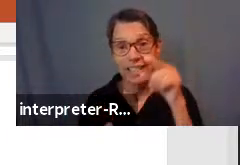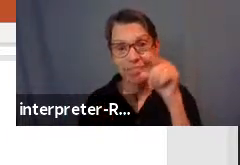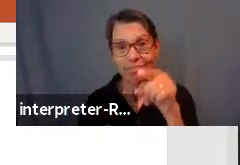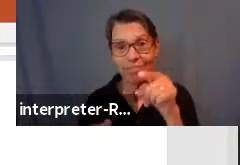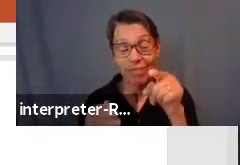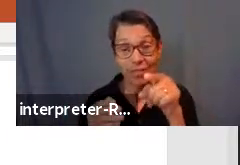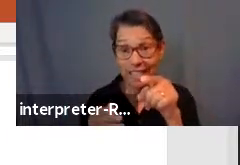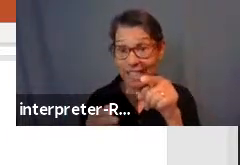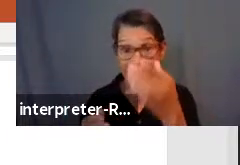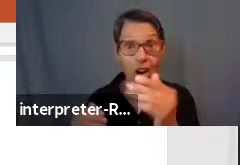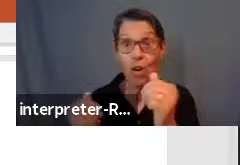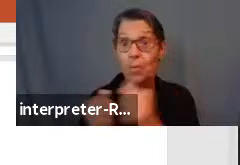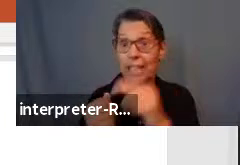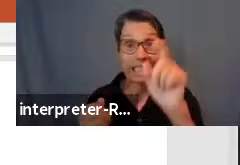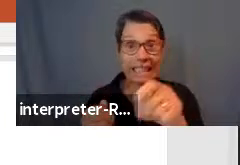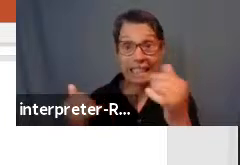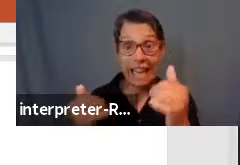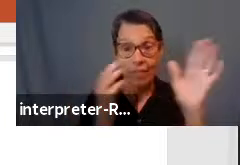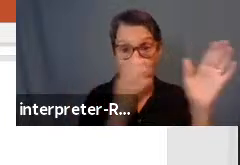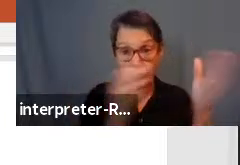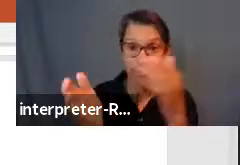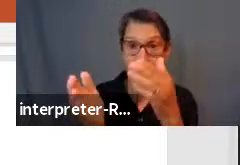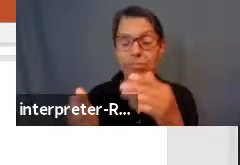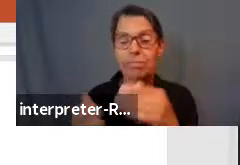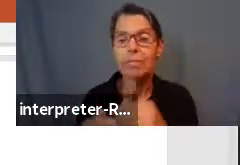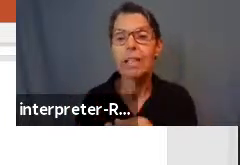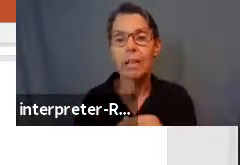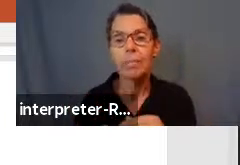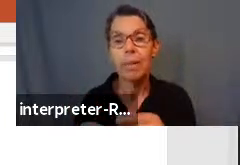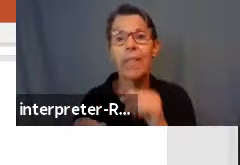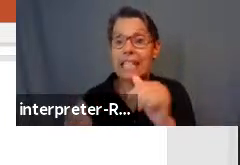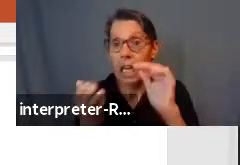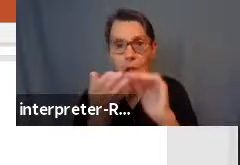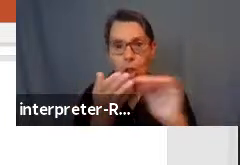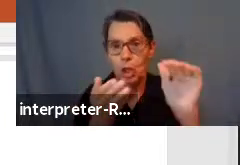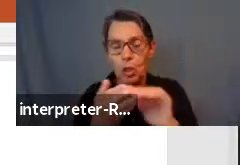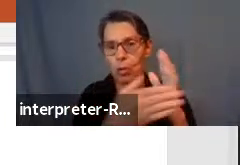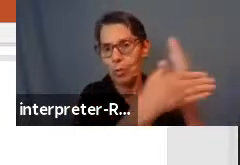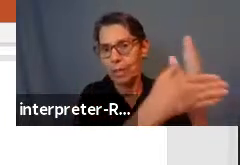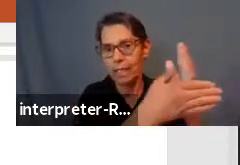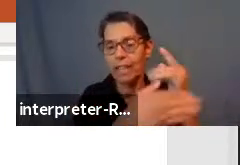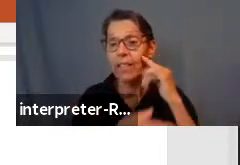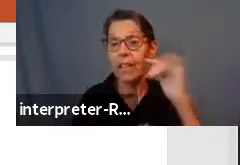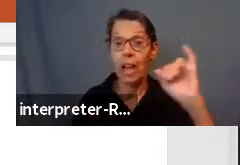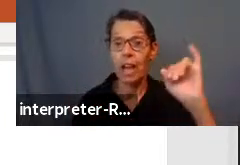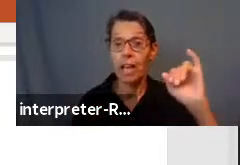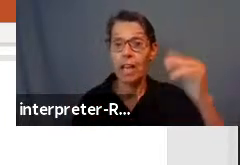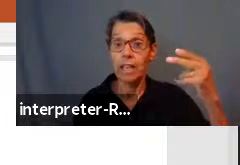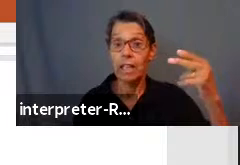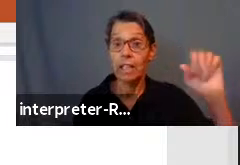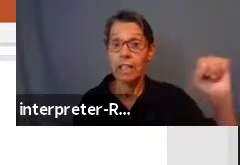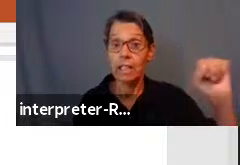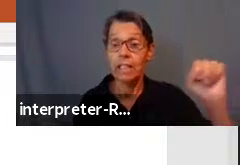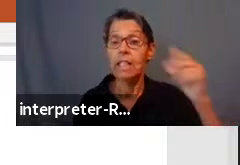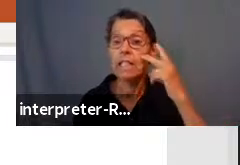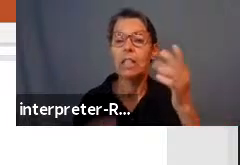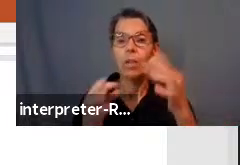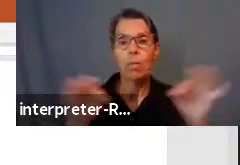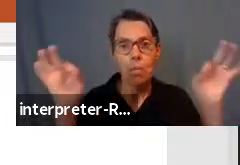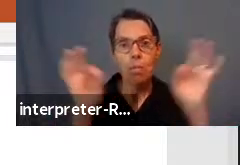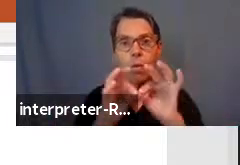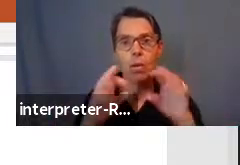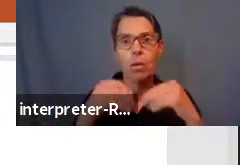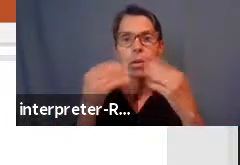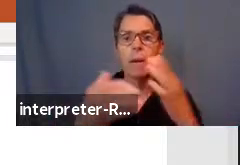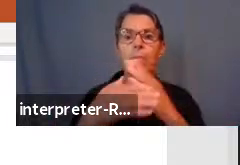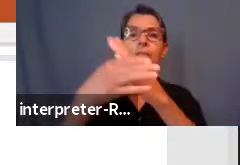attention goes. But in saying that, it's no excuse for preventive. And I think the Indian Health Service has really seen that it's important that we provide prevention processes. I